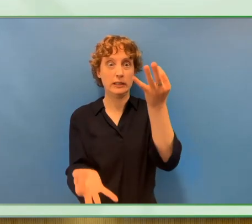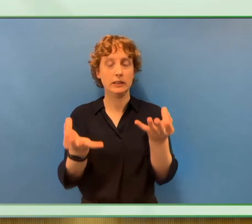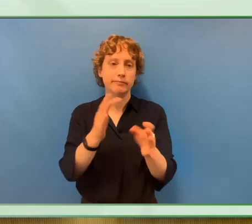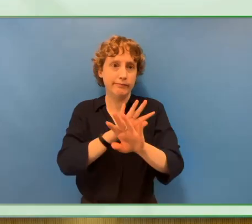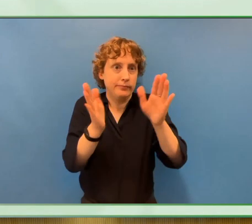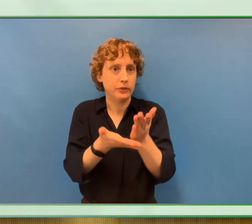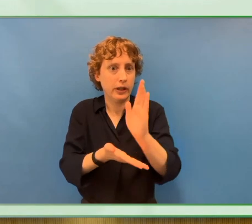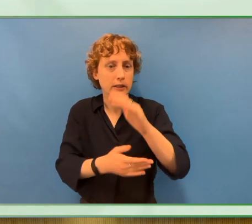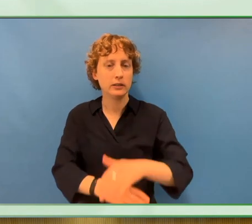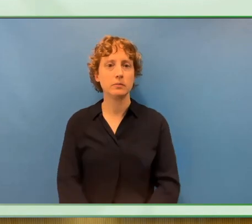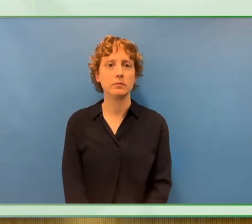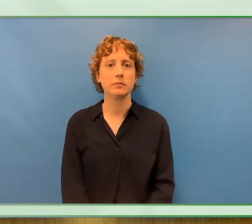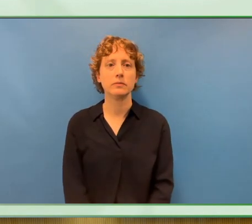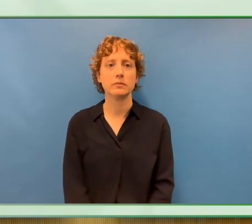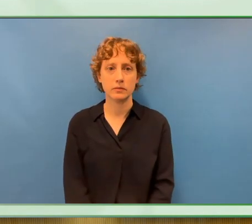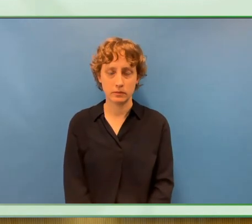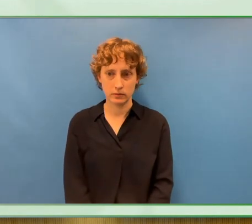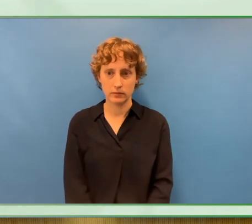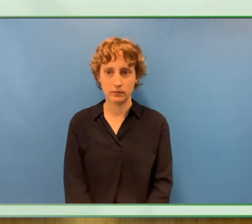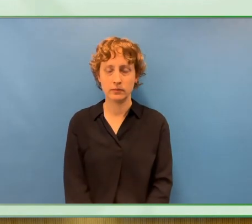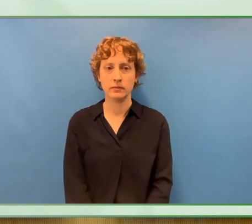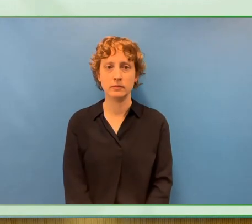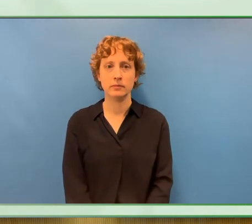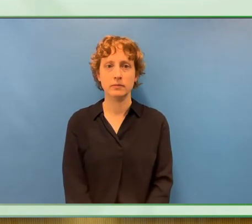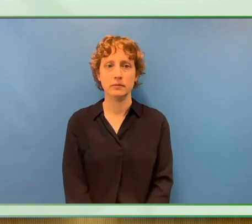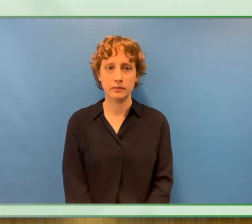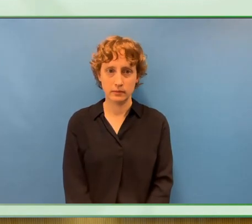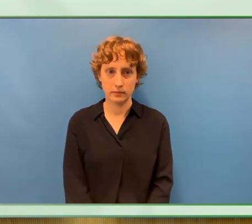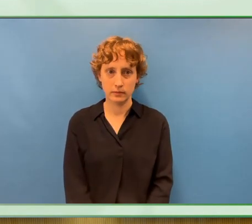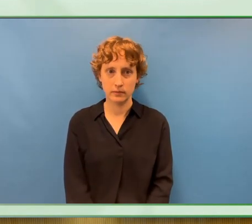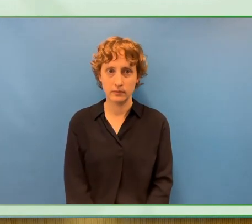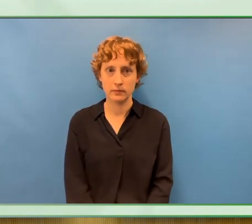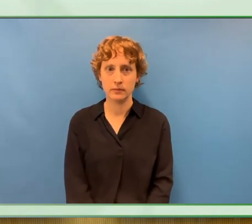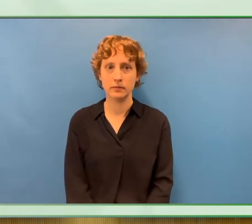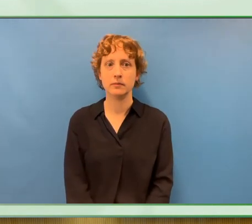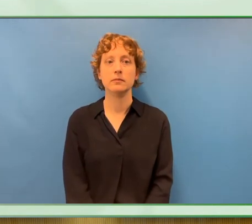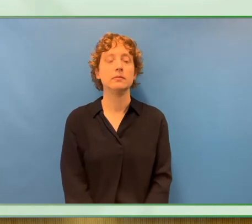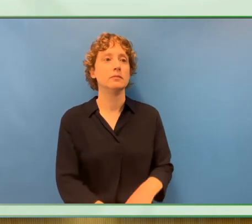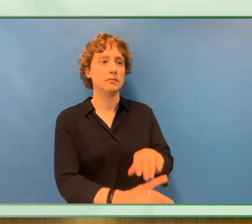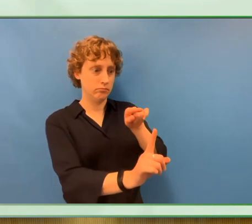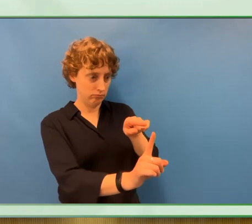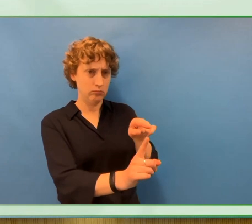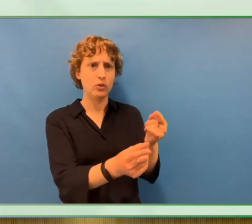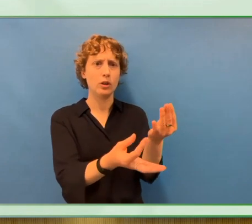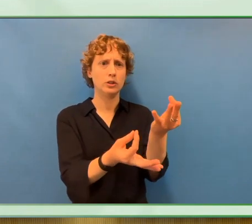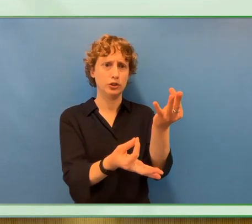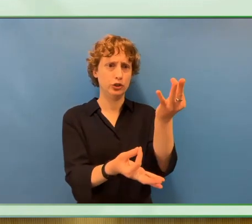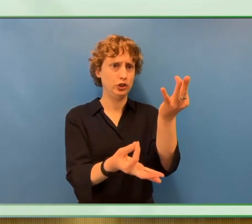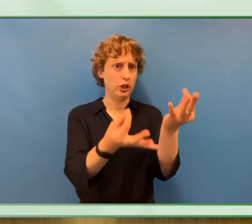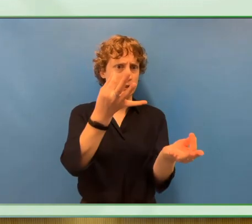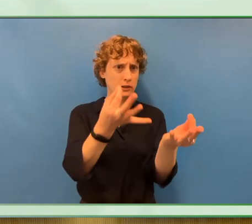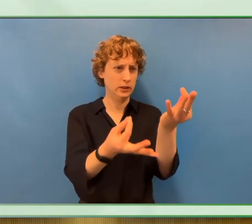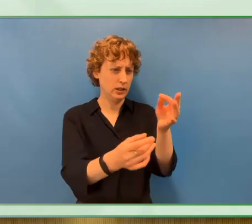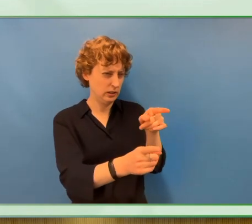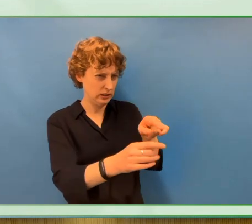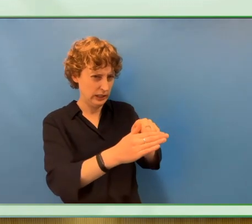access to justice, that goes all the way from making sure that those with money are the only ones who can access the